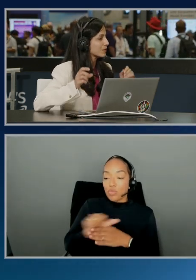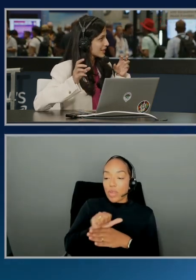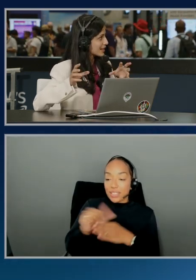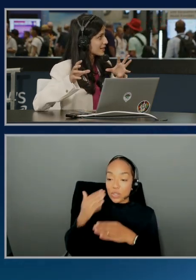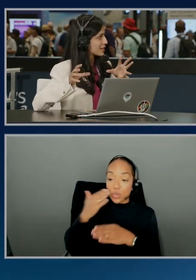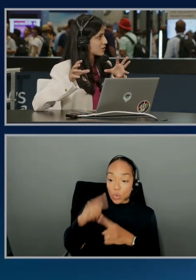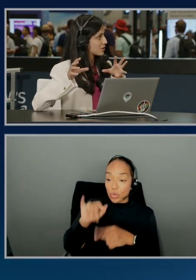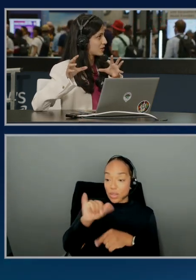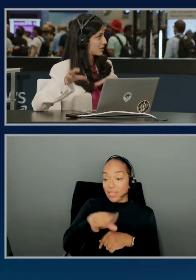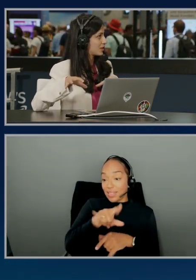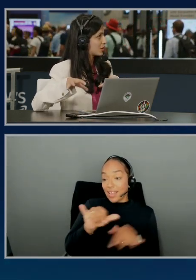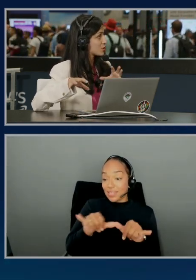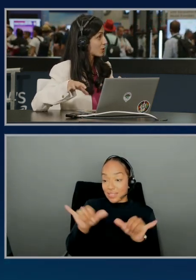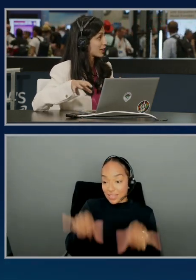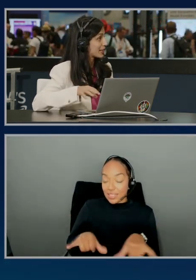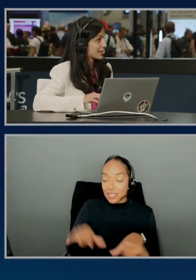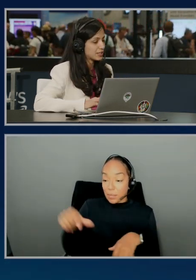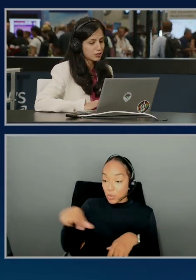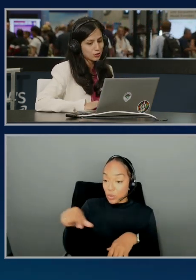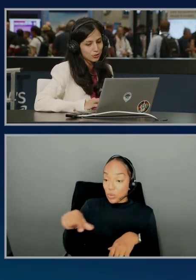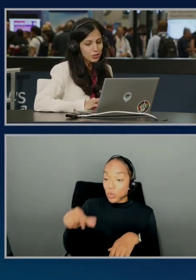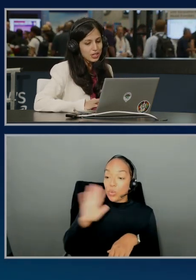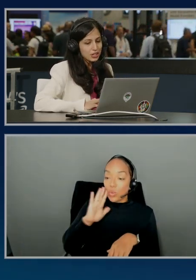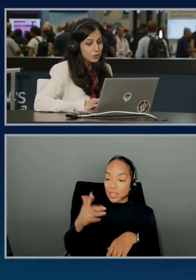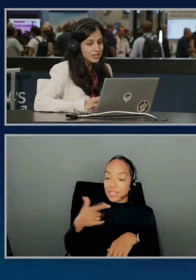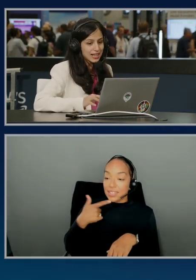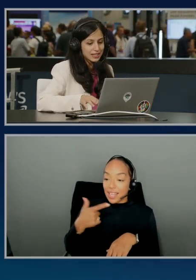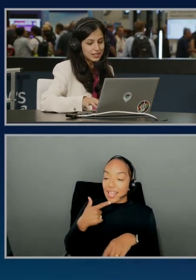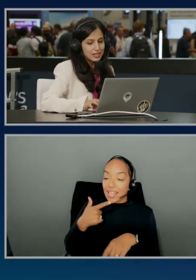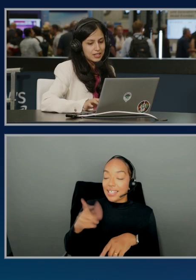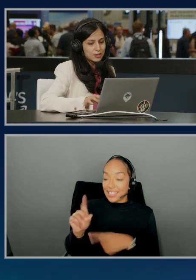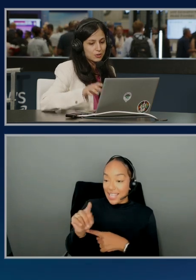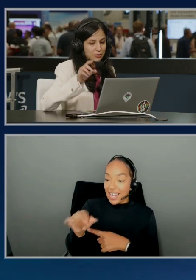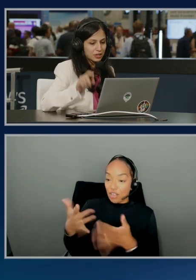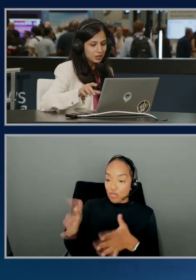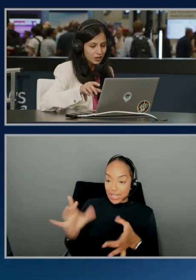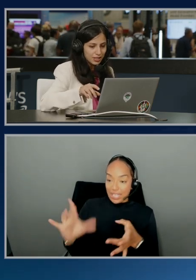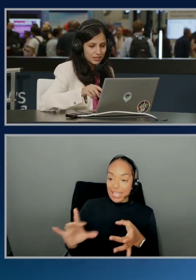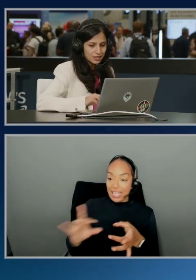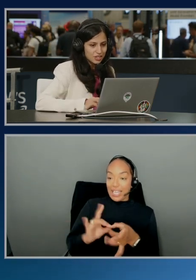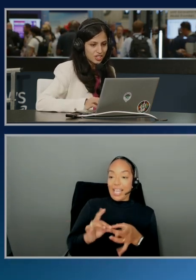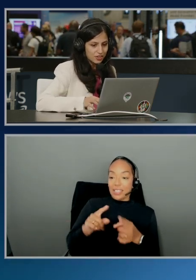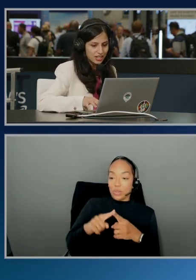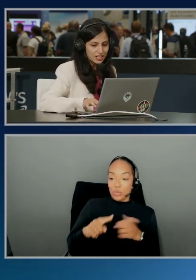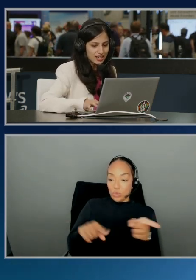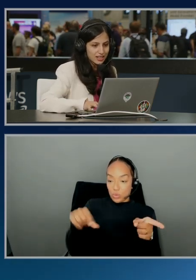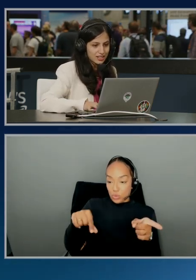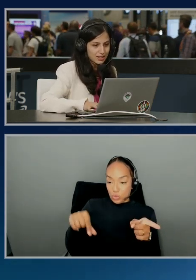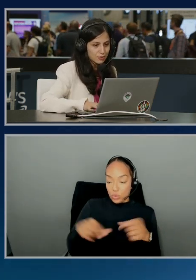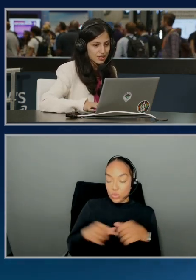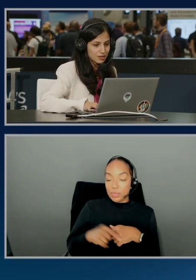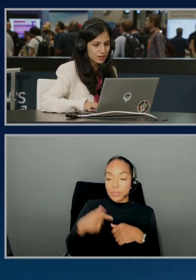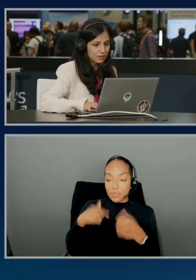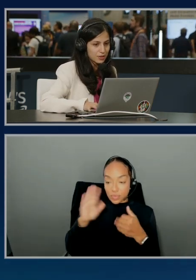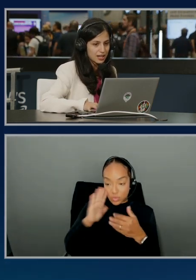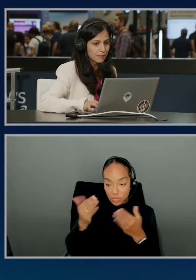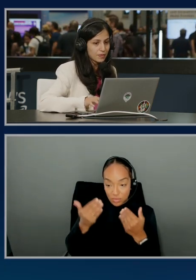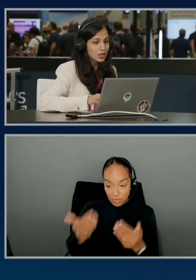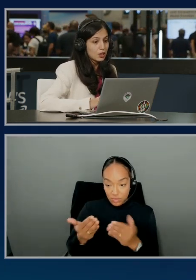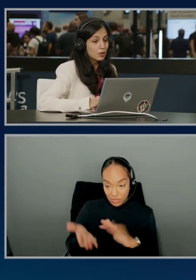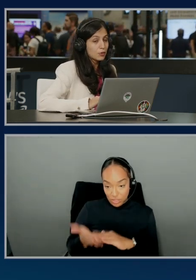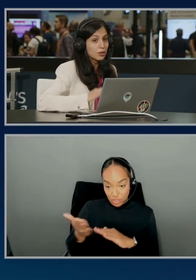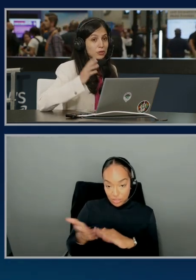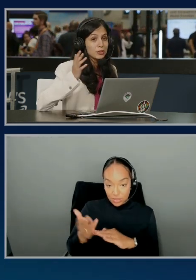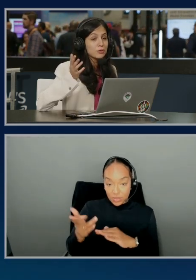say, data that is already connected to Q. Use that. So I'm going to go hit generate, and this is what's going to give me an